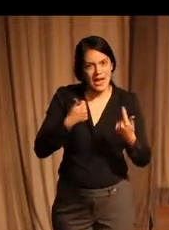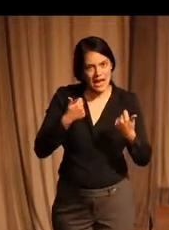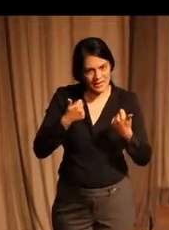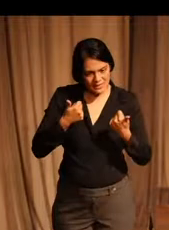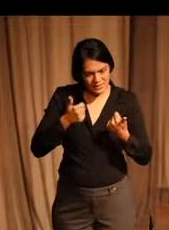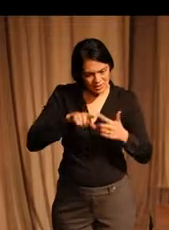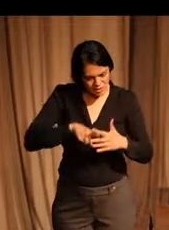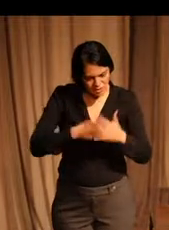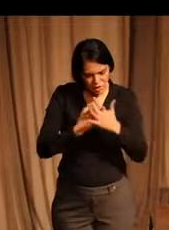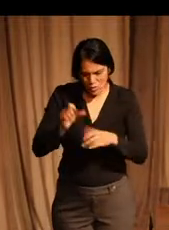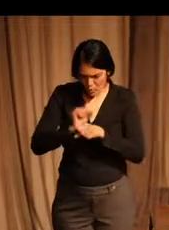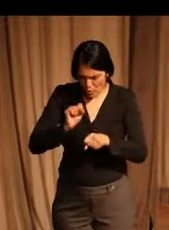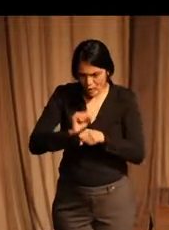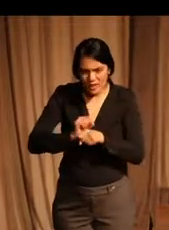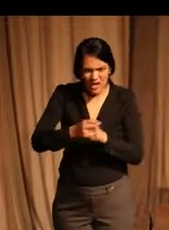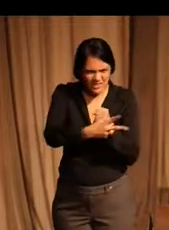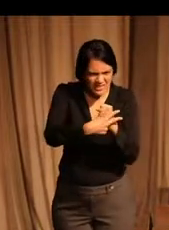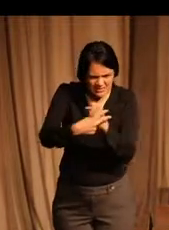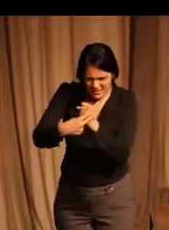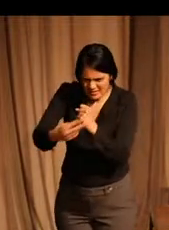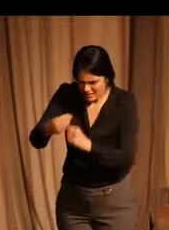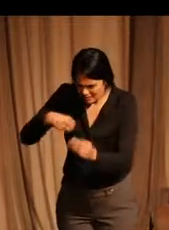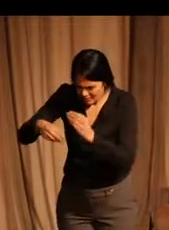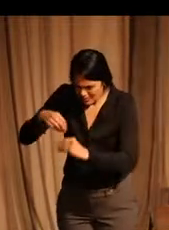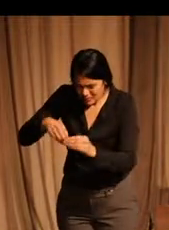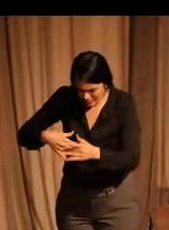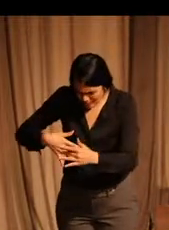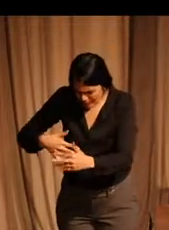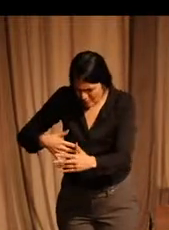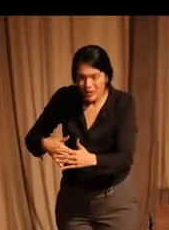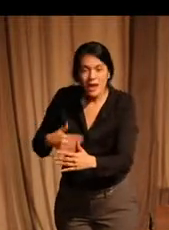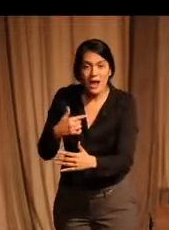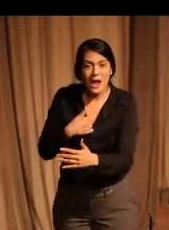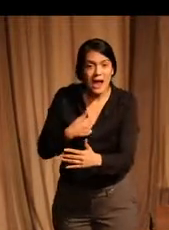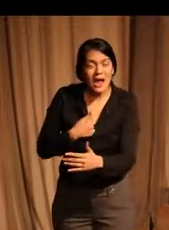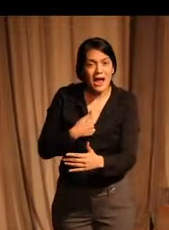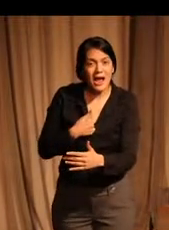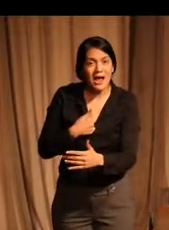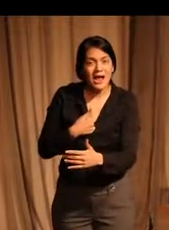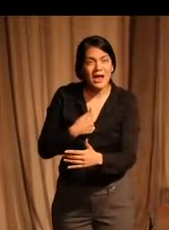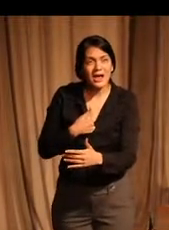the archived, I contacted the French